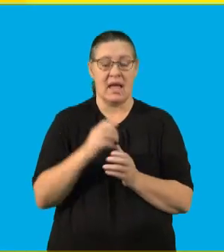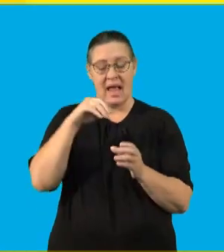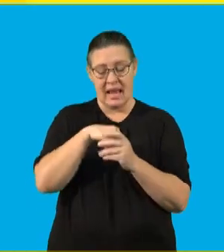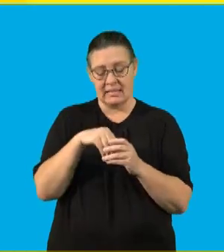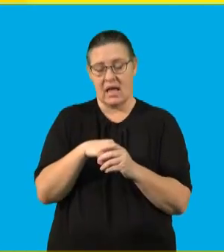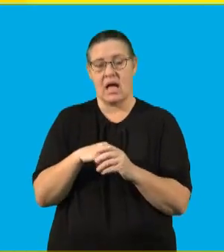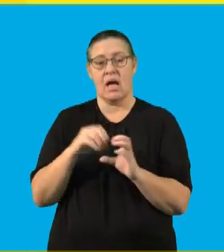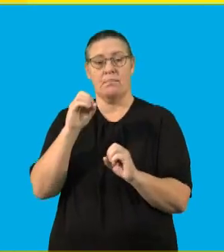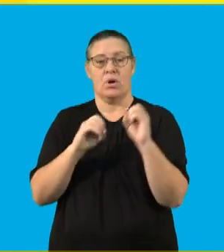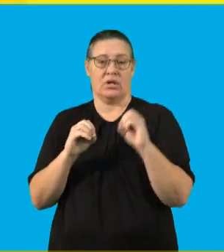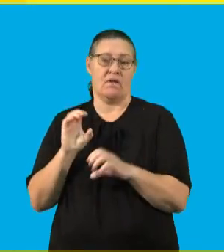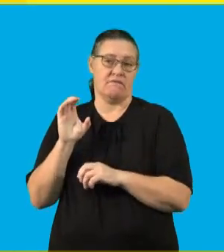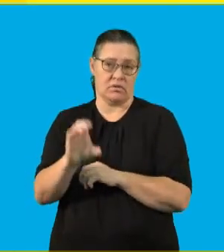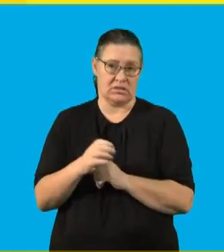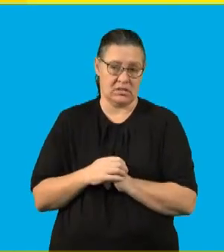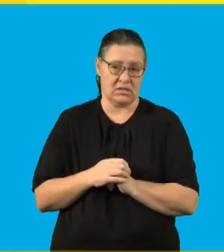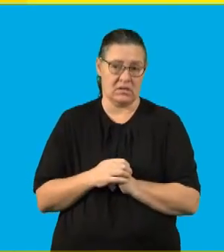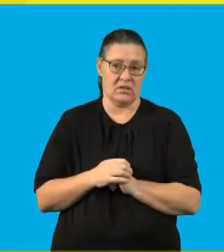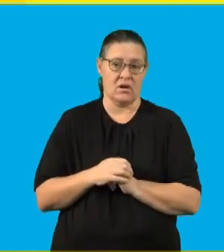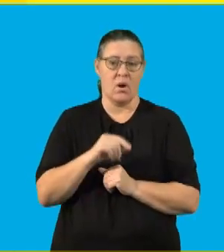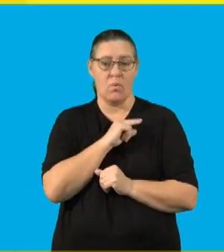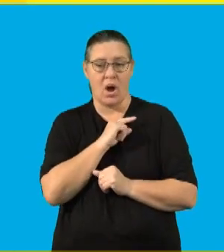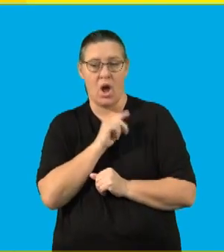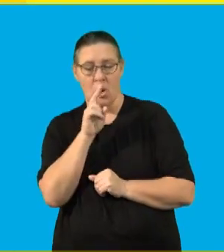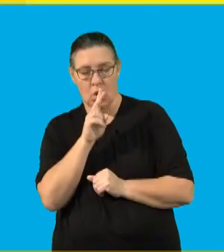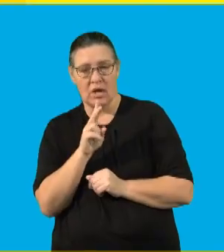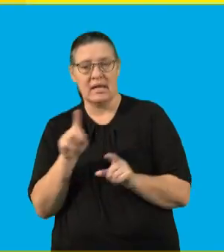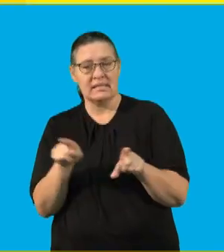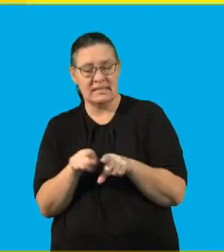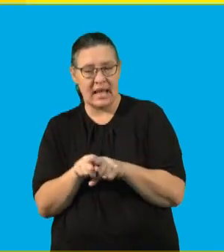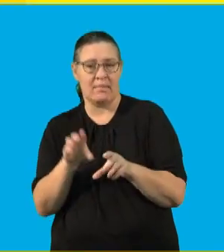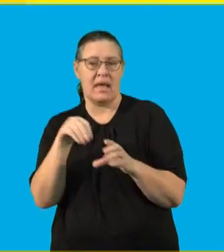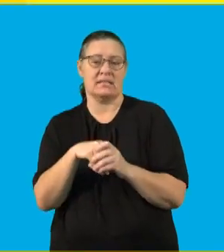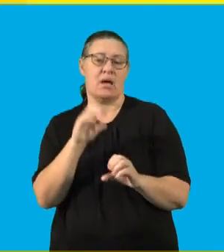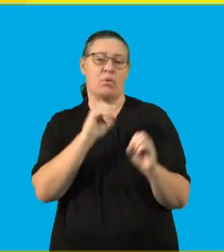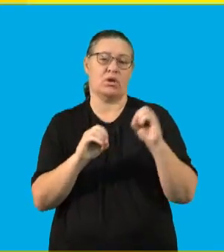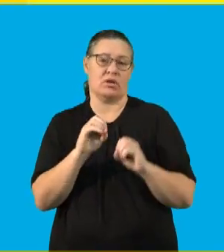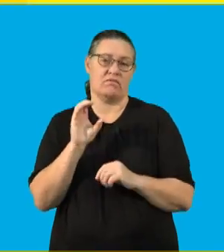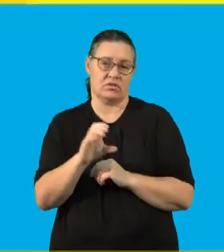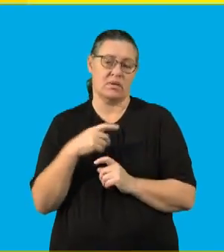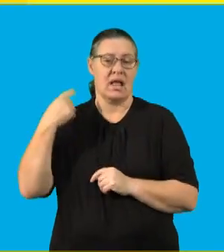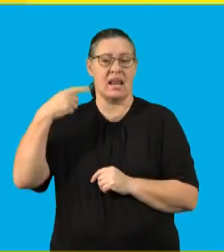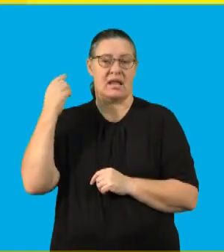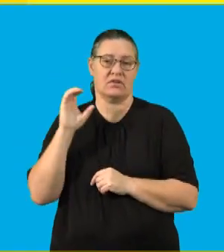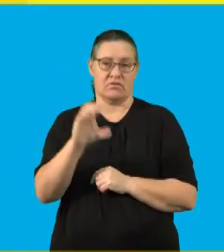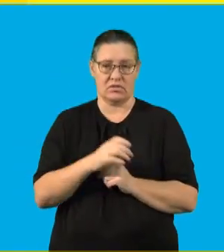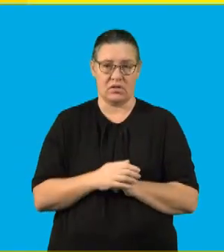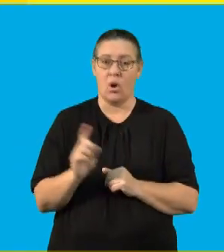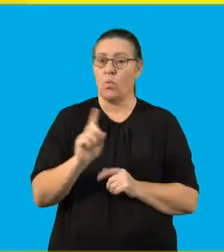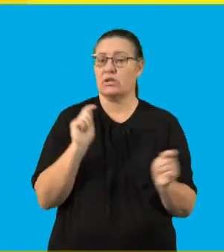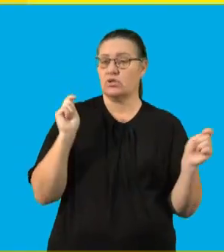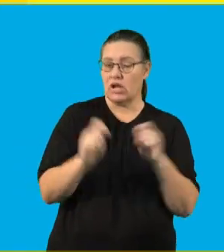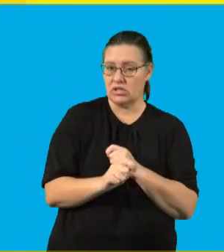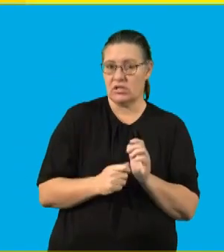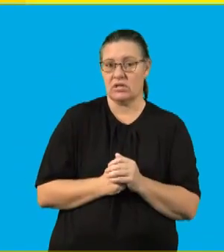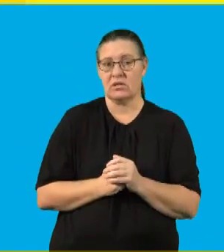to be the intermolecular force, because we are looking at the same intermolecular force being the London force.